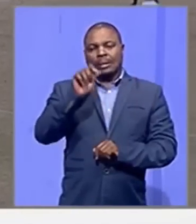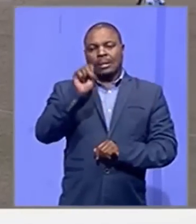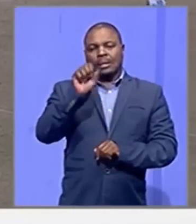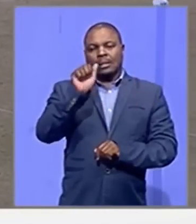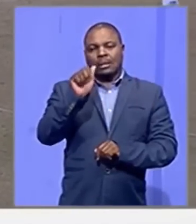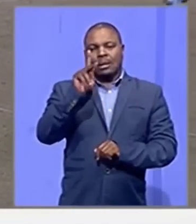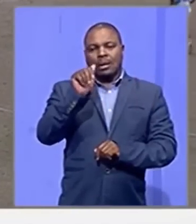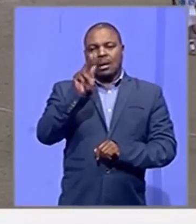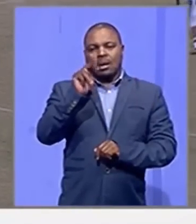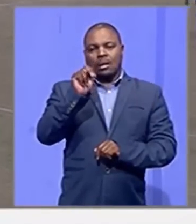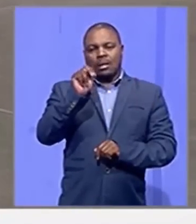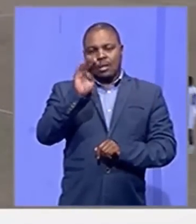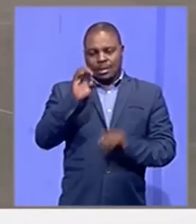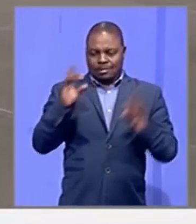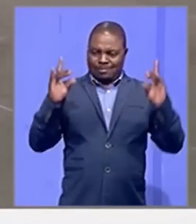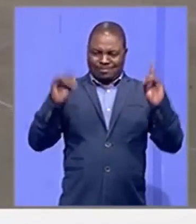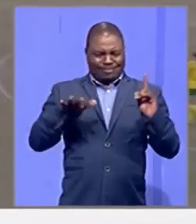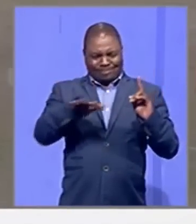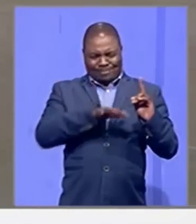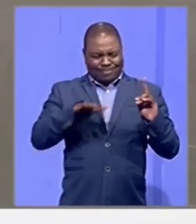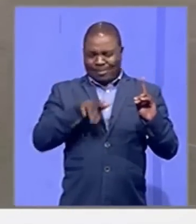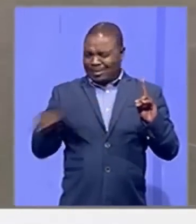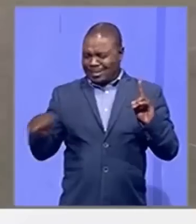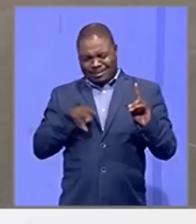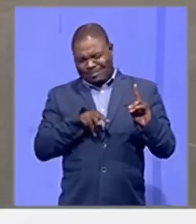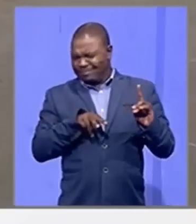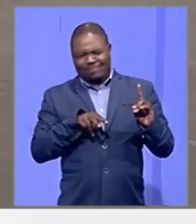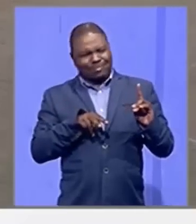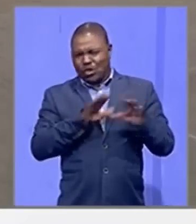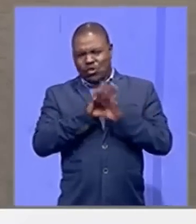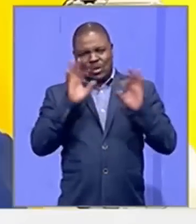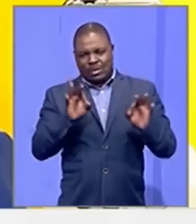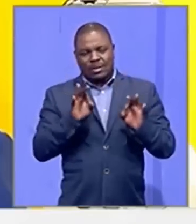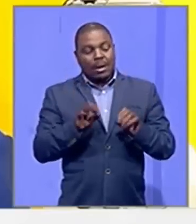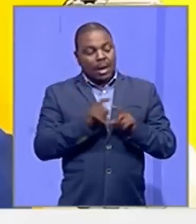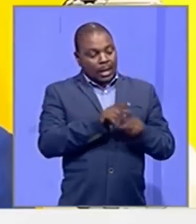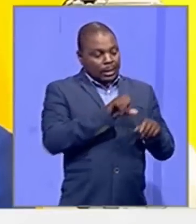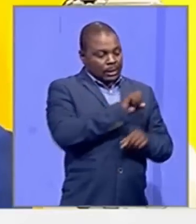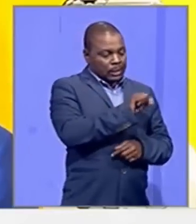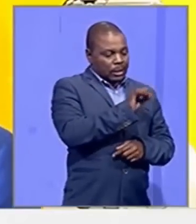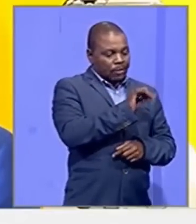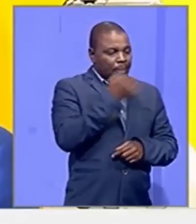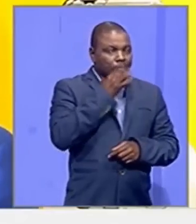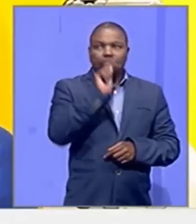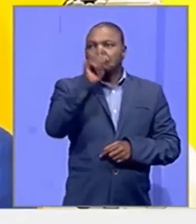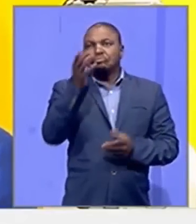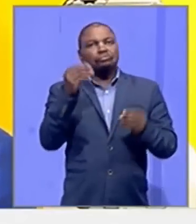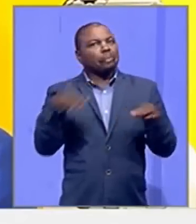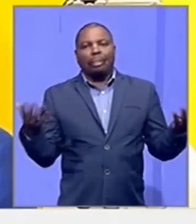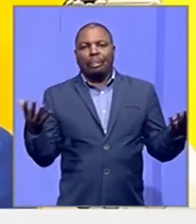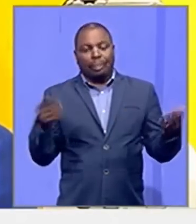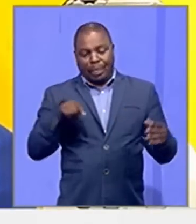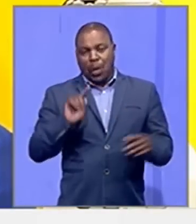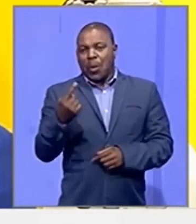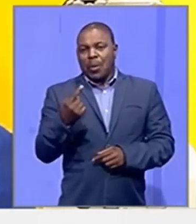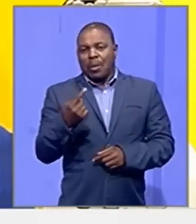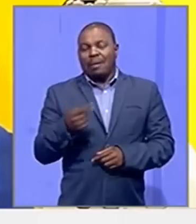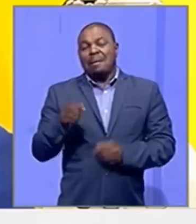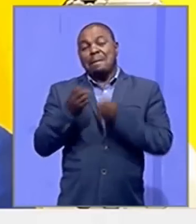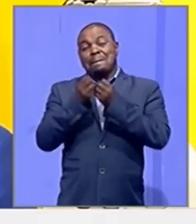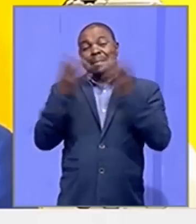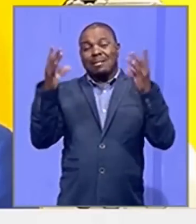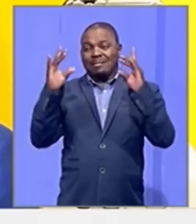tša dibapadi e fela SAFA e re ga ya hwetša lepatlelo le lengwe. Many fields are under maintenance.